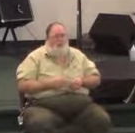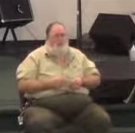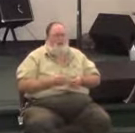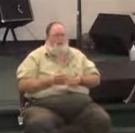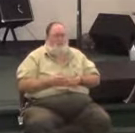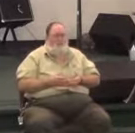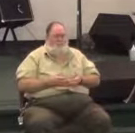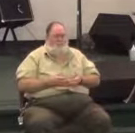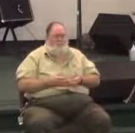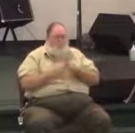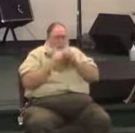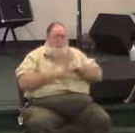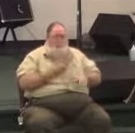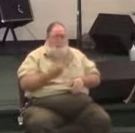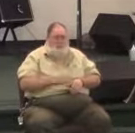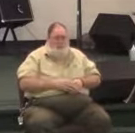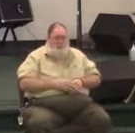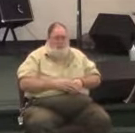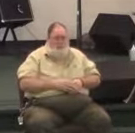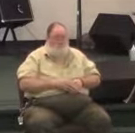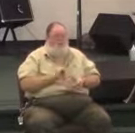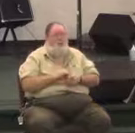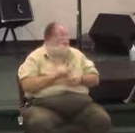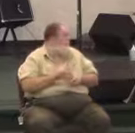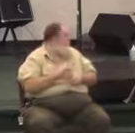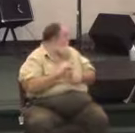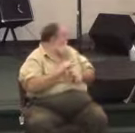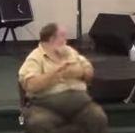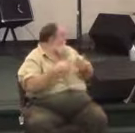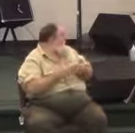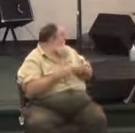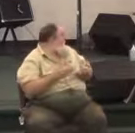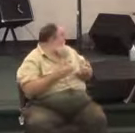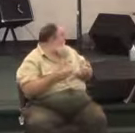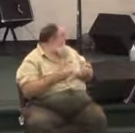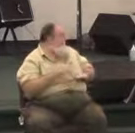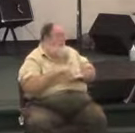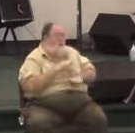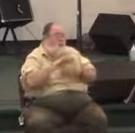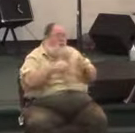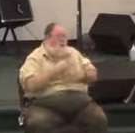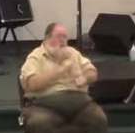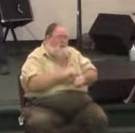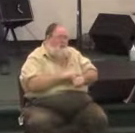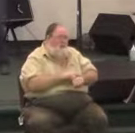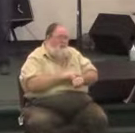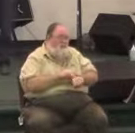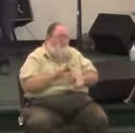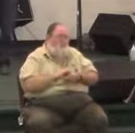times, having all that you need, you will abound in every good